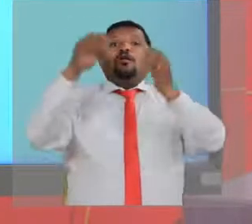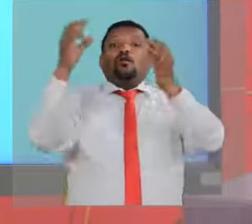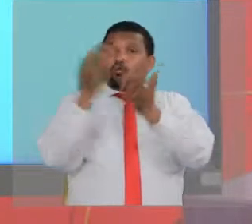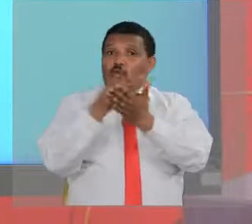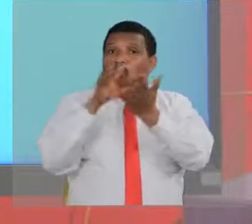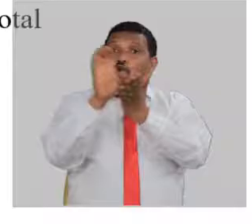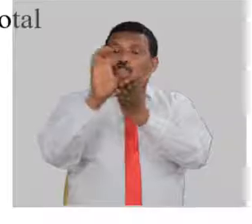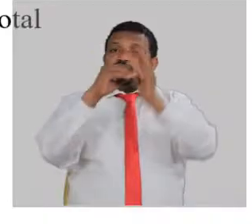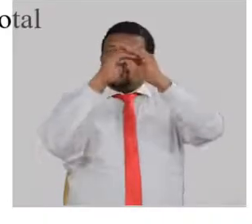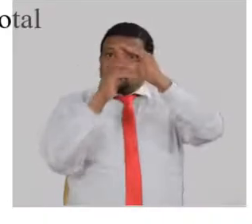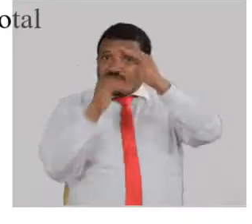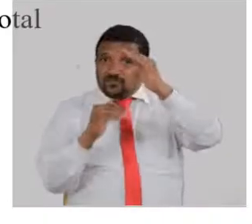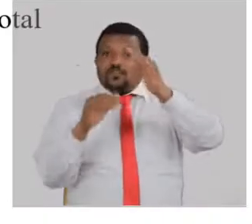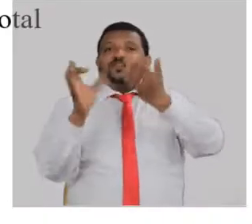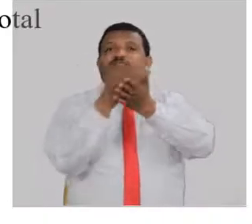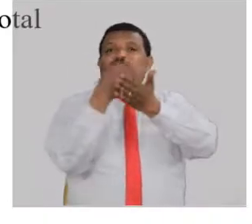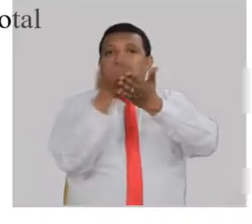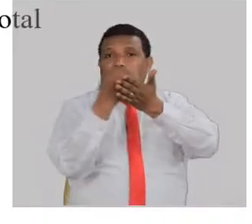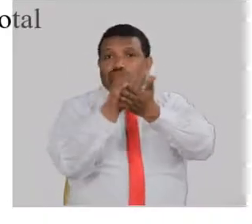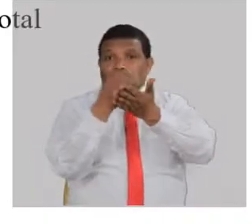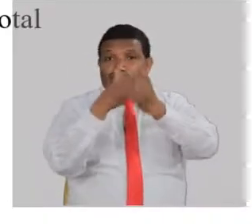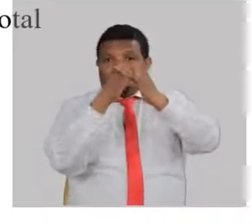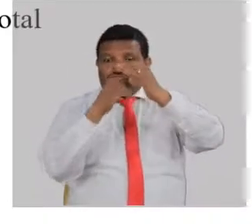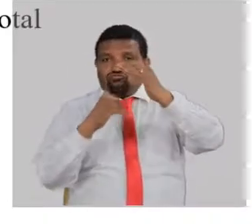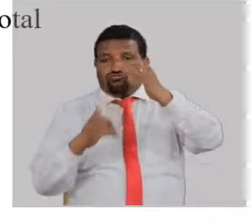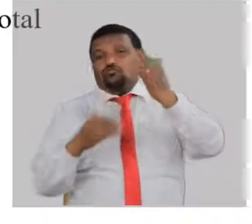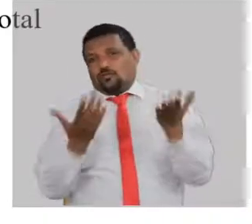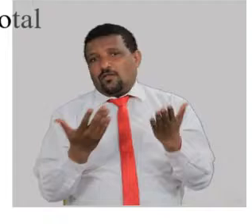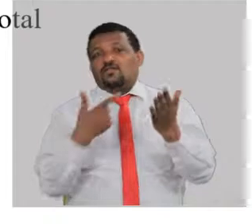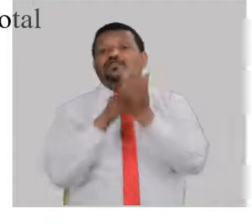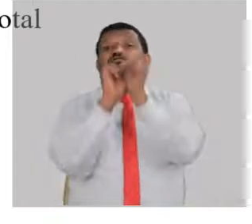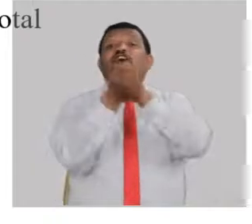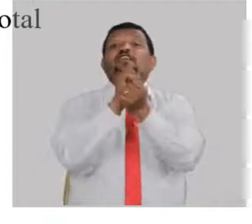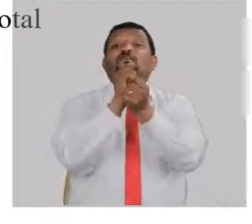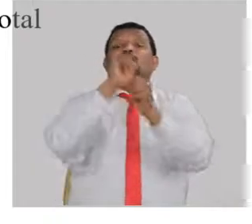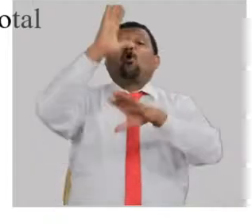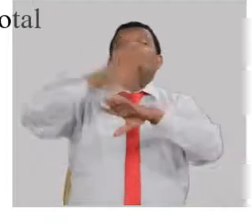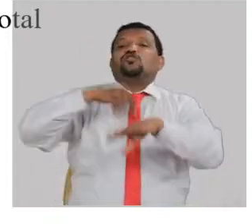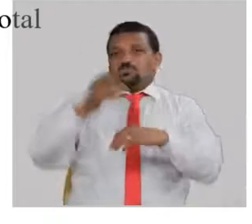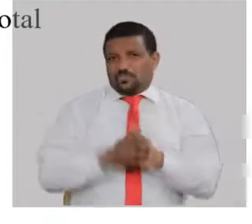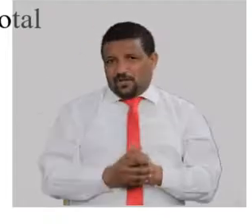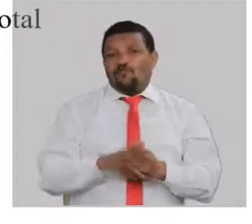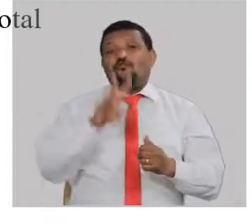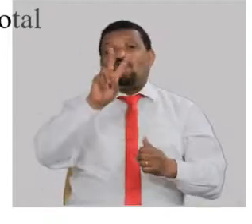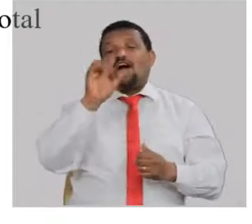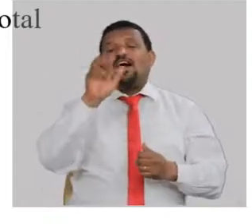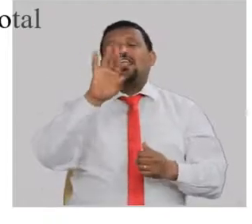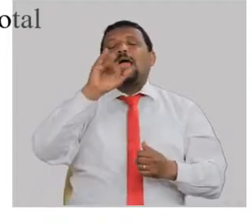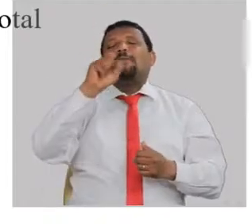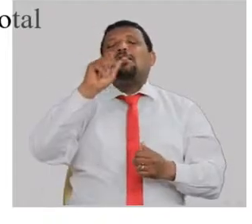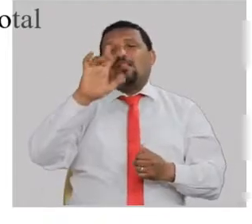output decreases is called variable cost. And these variable costs are the costs of